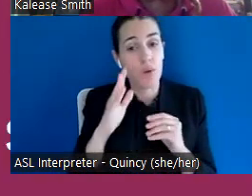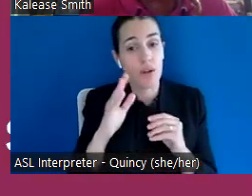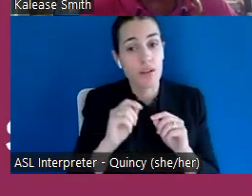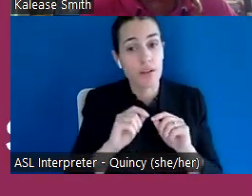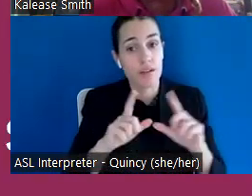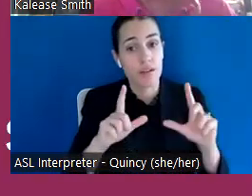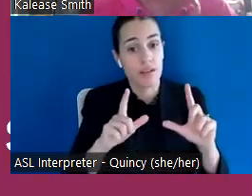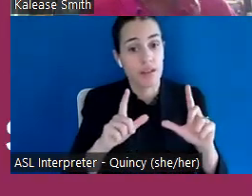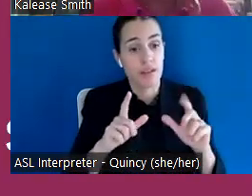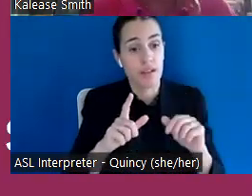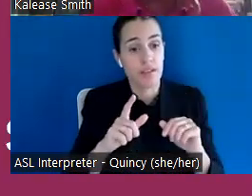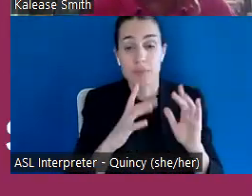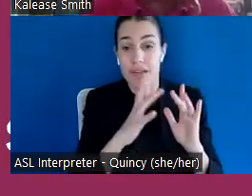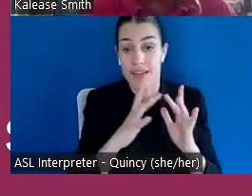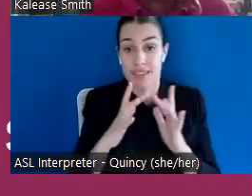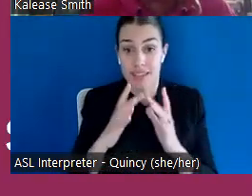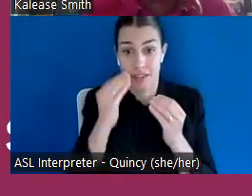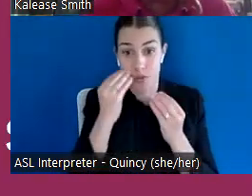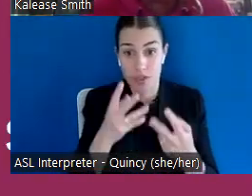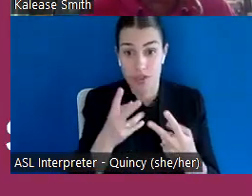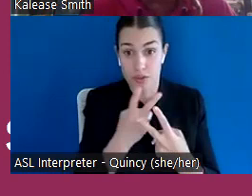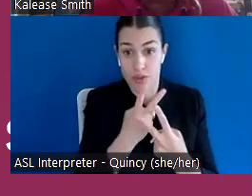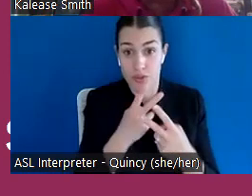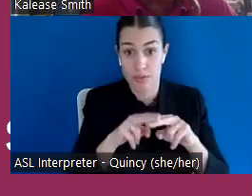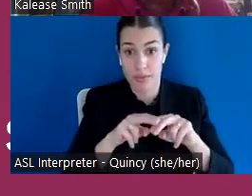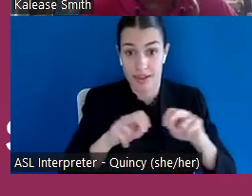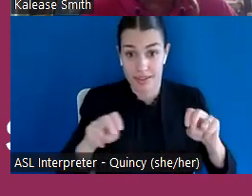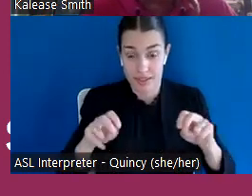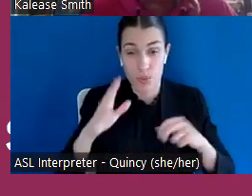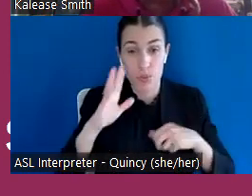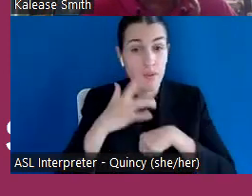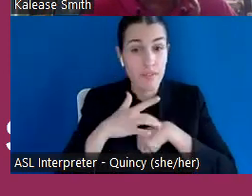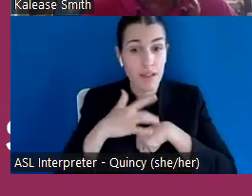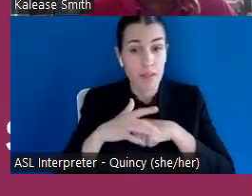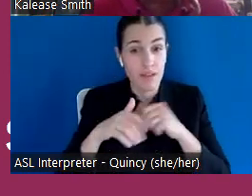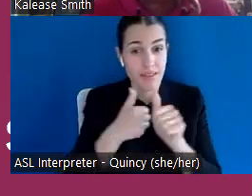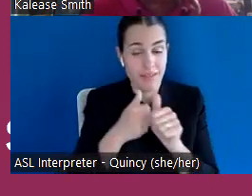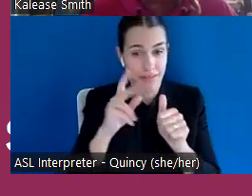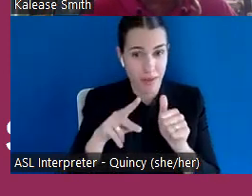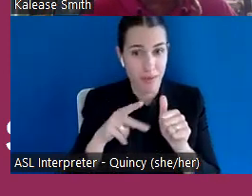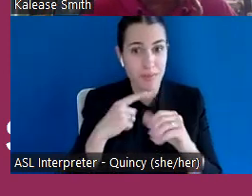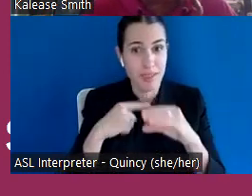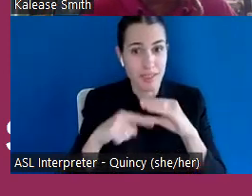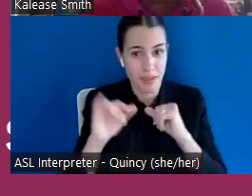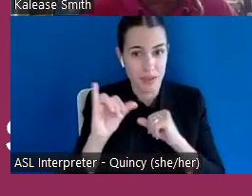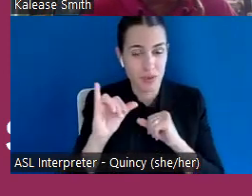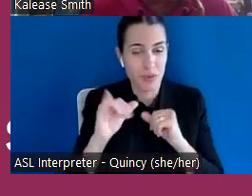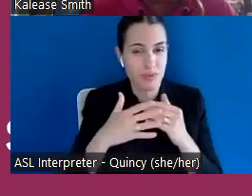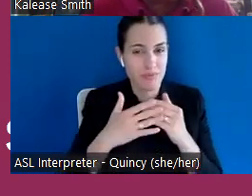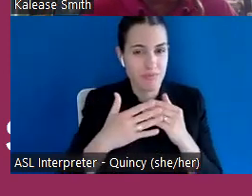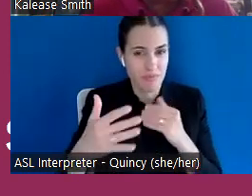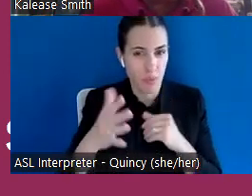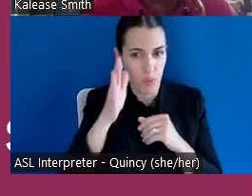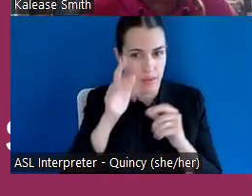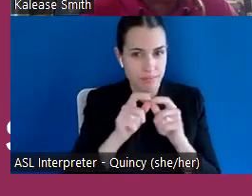provide some contact info for our panelists. This will also be available in the follow-up email that you will receive in the next couple days from us.